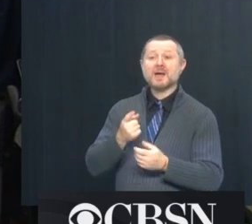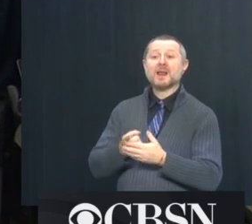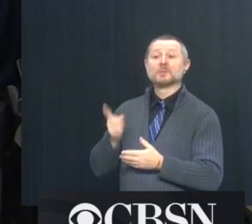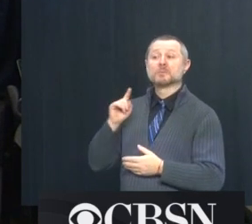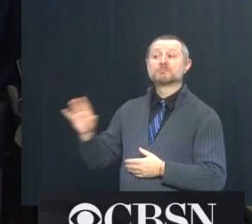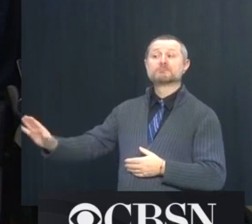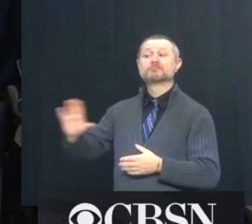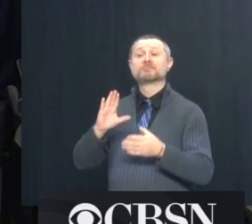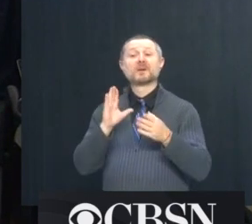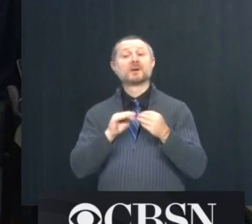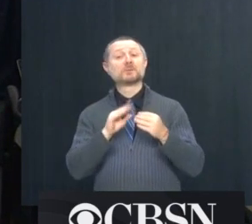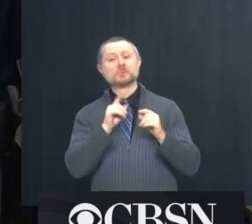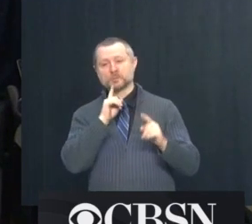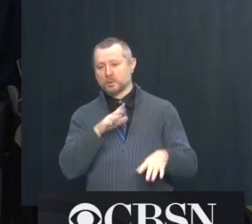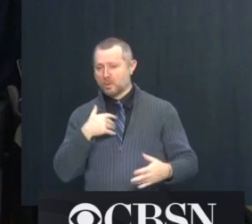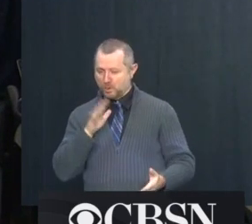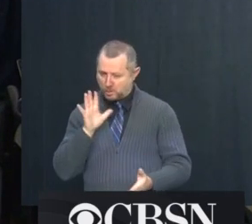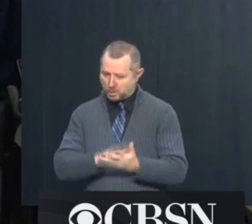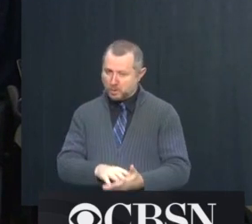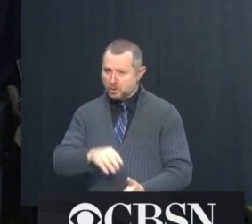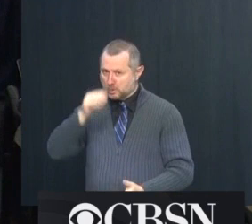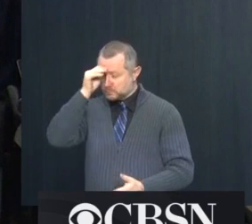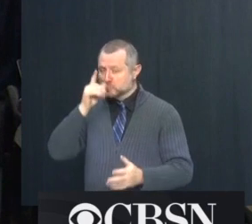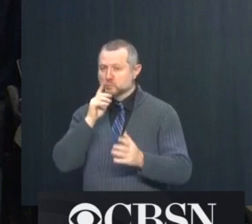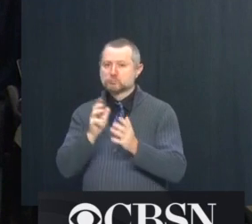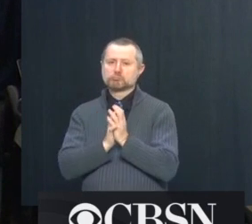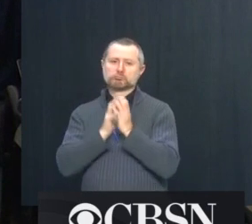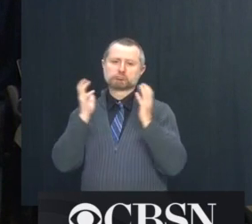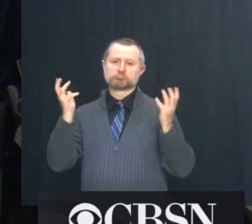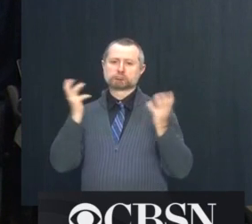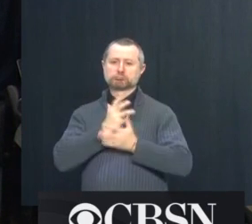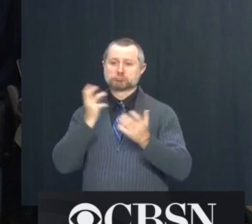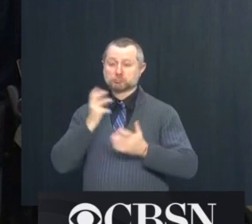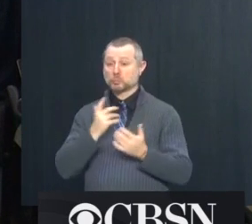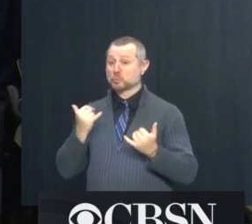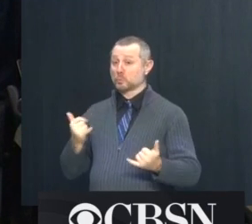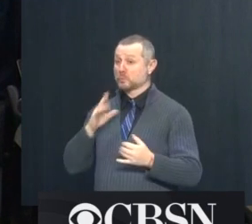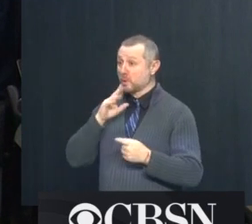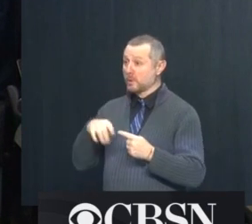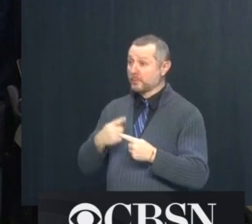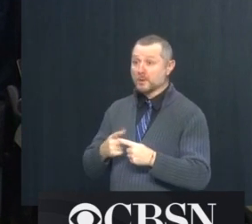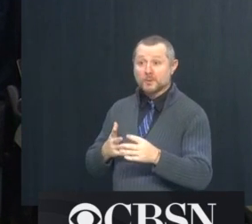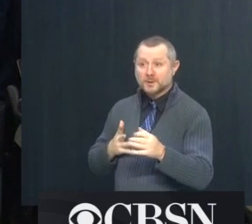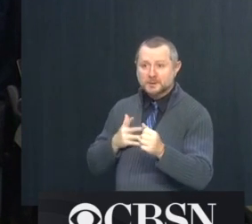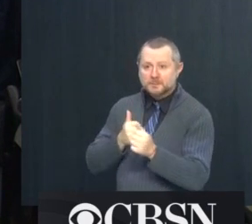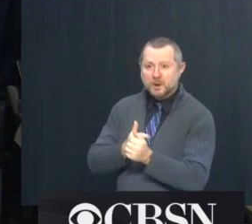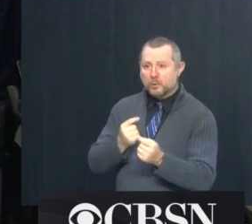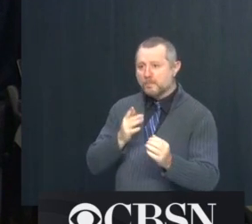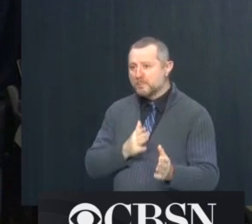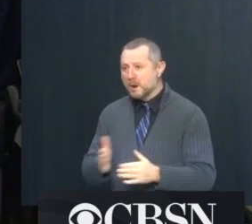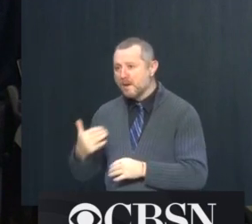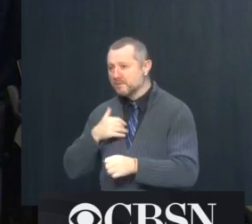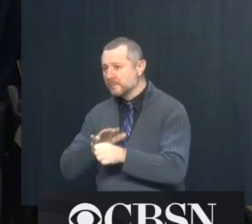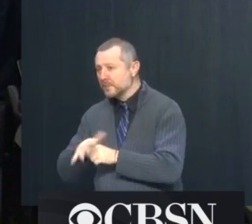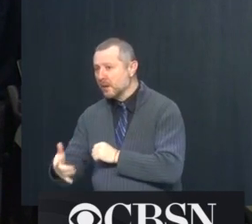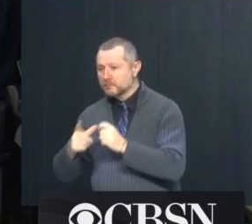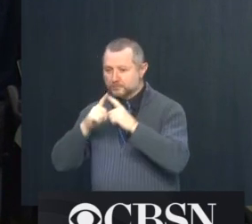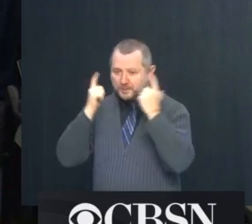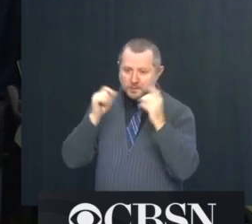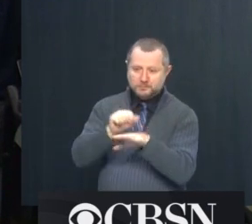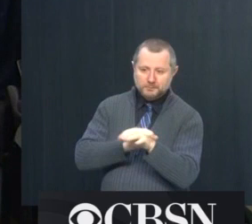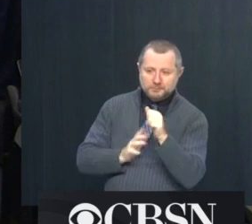so many of those hard lessons that were learned. In terms of the keeping up with the supply of PPE and additional medical equipment and